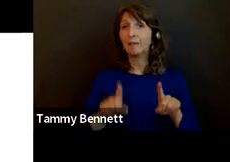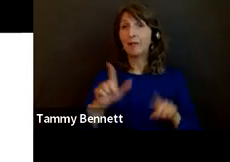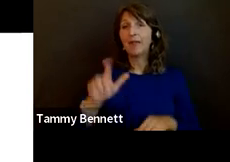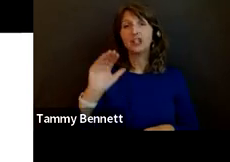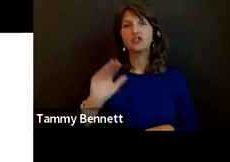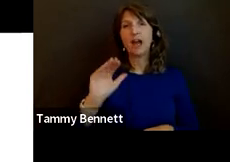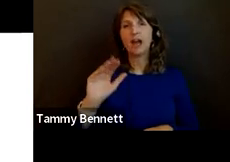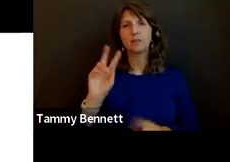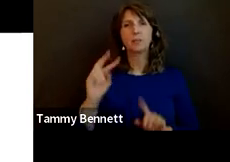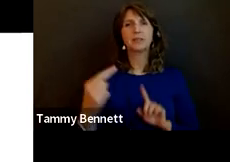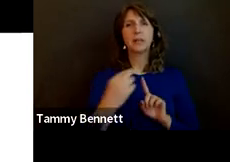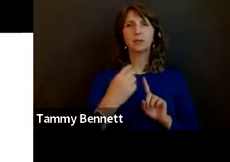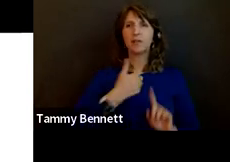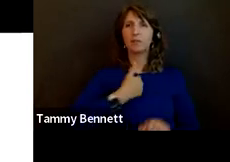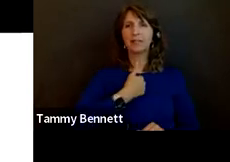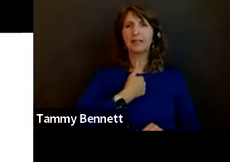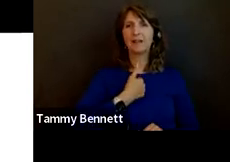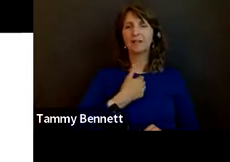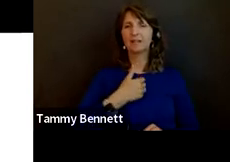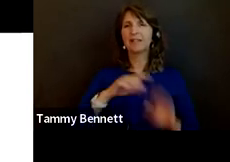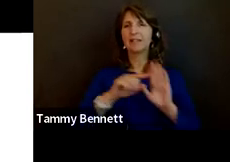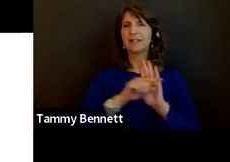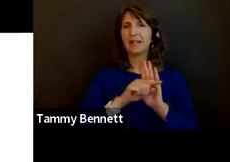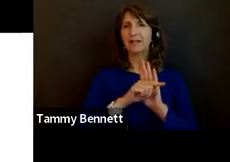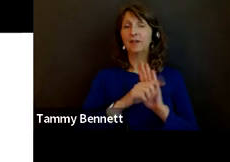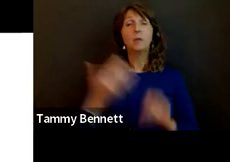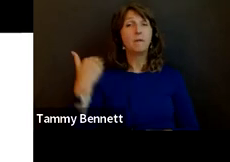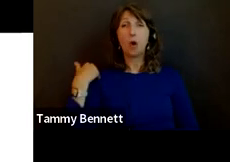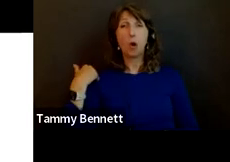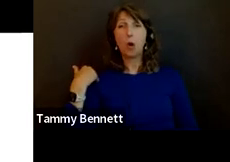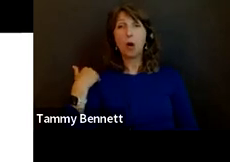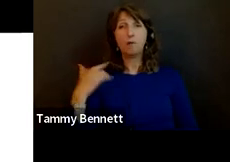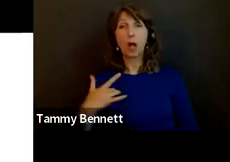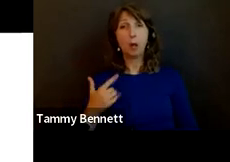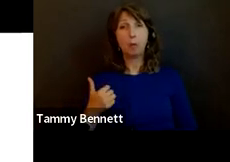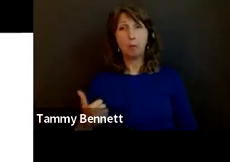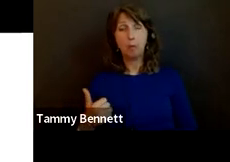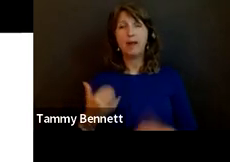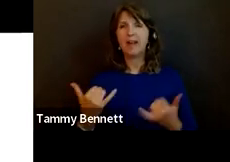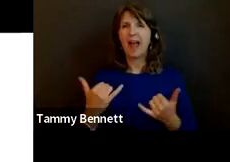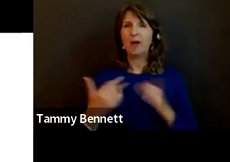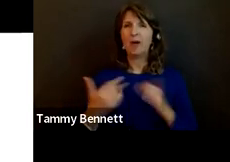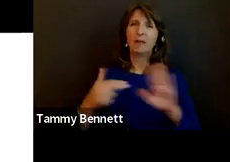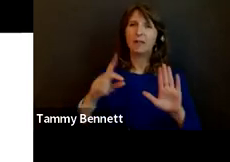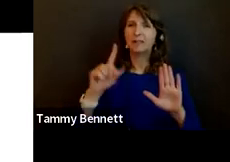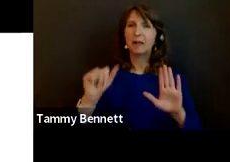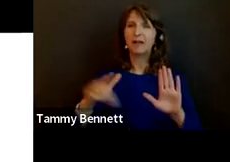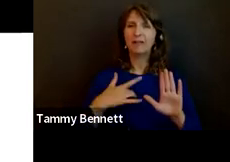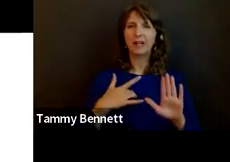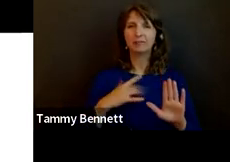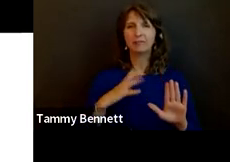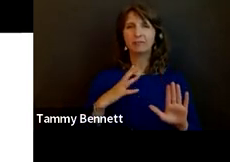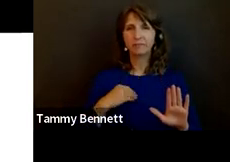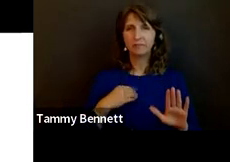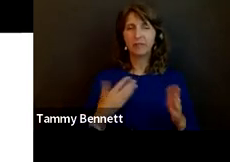So we could give them a stigma about themselves that they didn't previously have. That child might experience less opportunities to grow in the general education